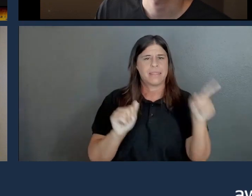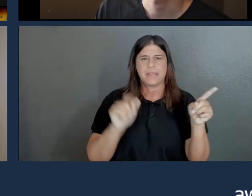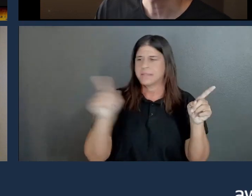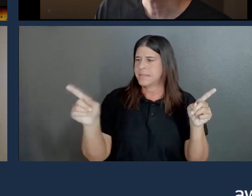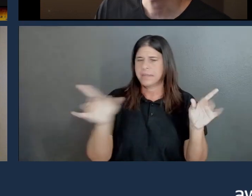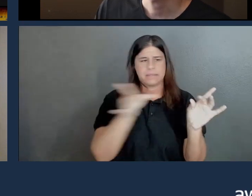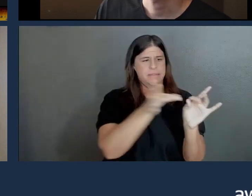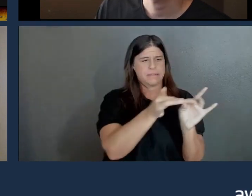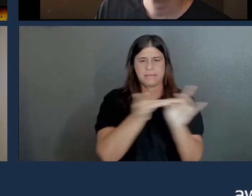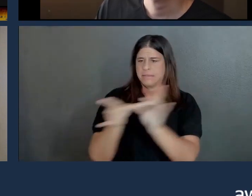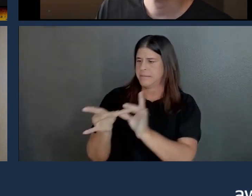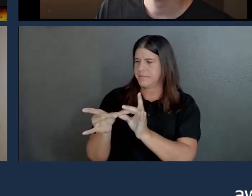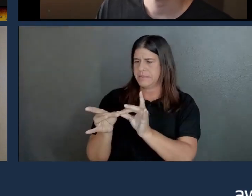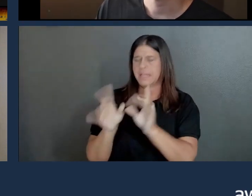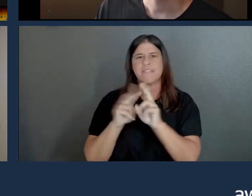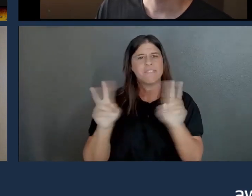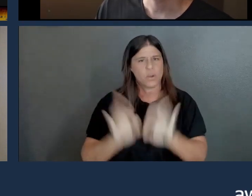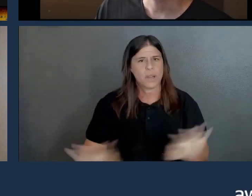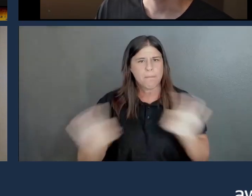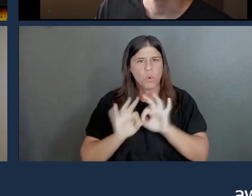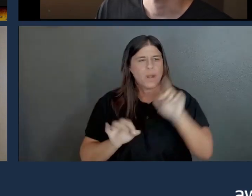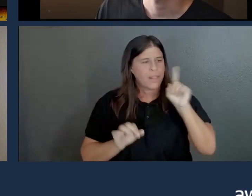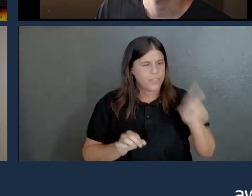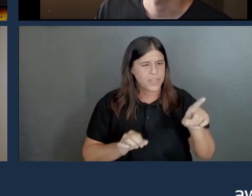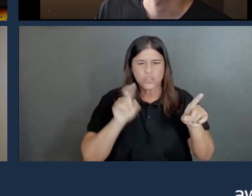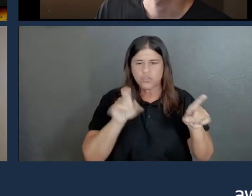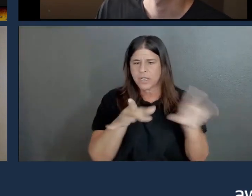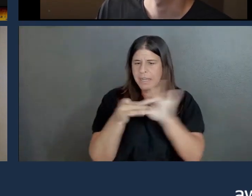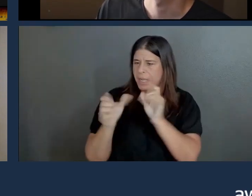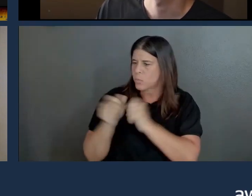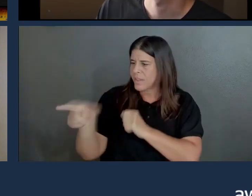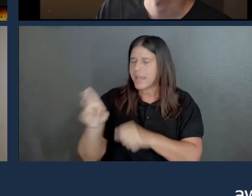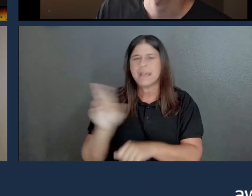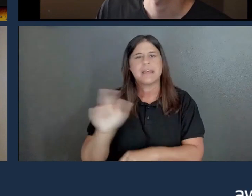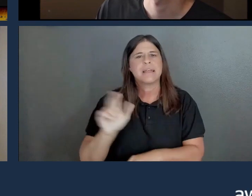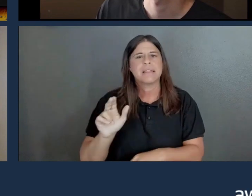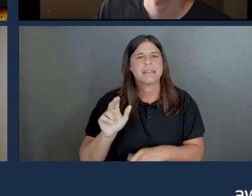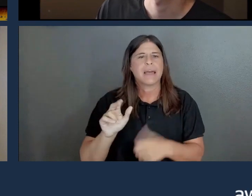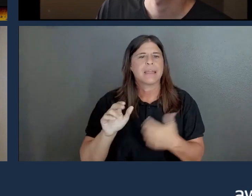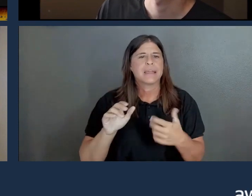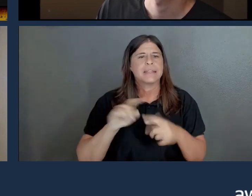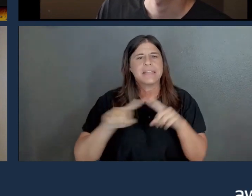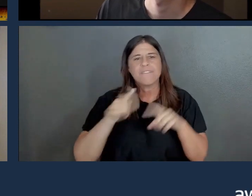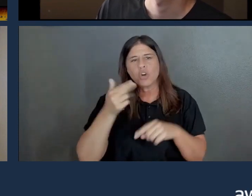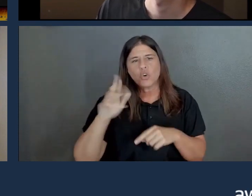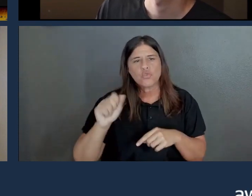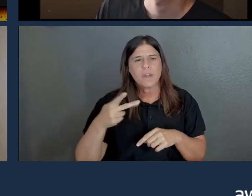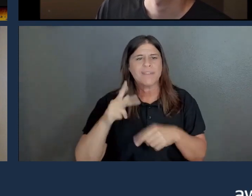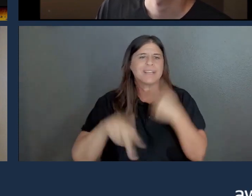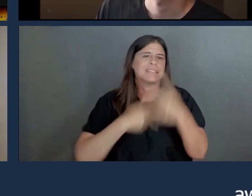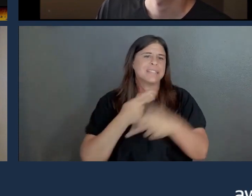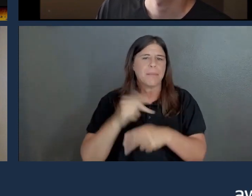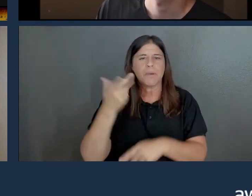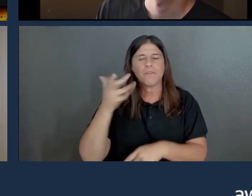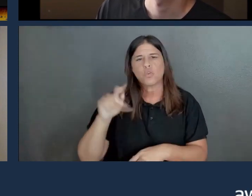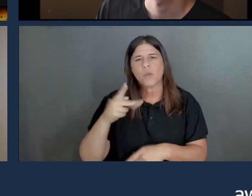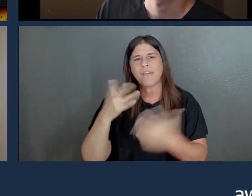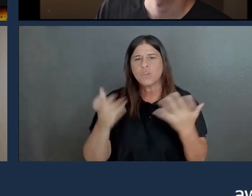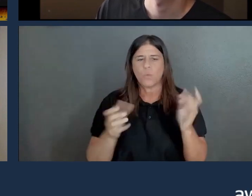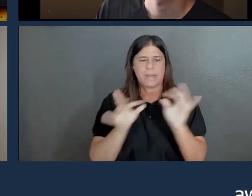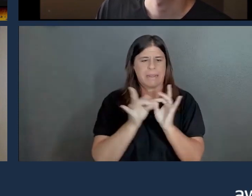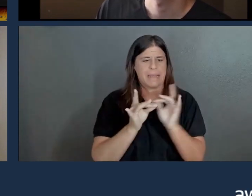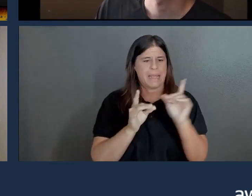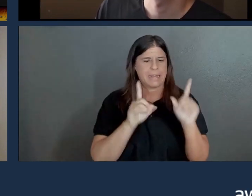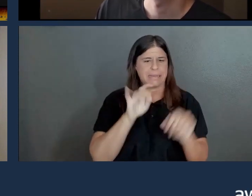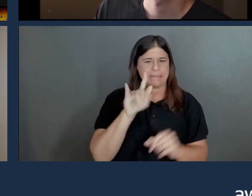data are very important. This is really common in use cases, like I said, knowledge graphs, or which are a type of graph where you want to connect data